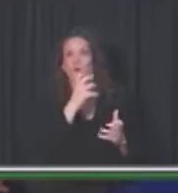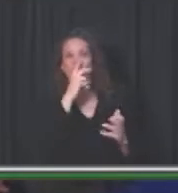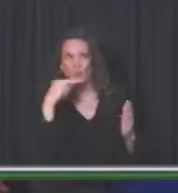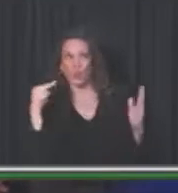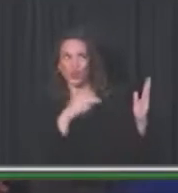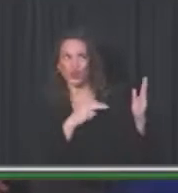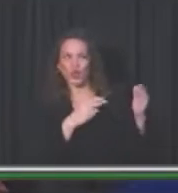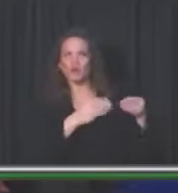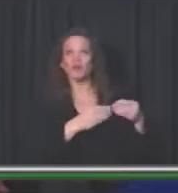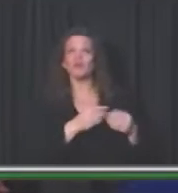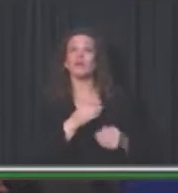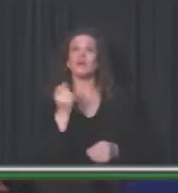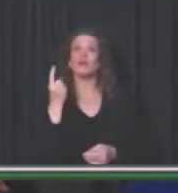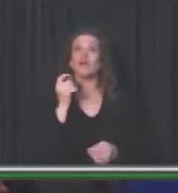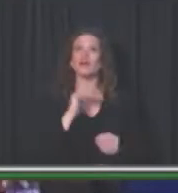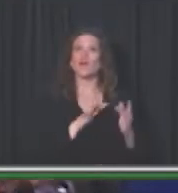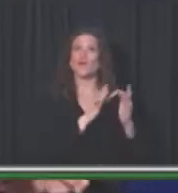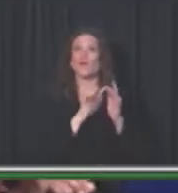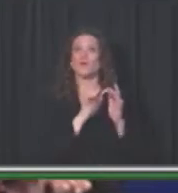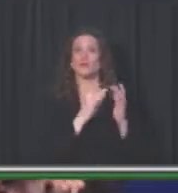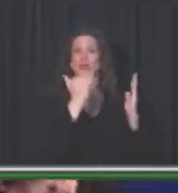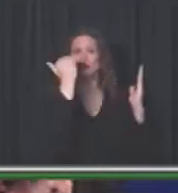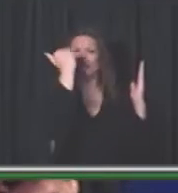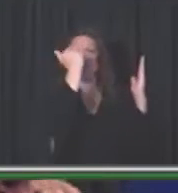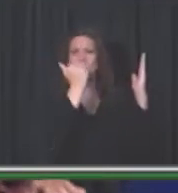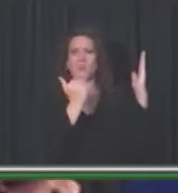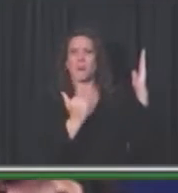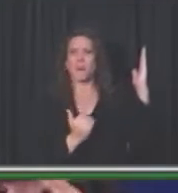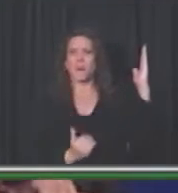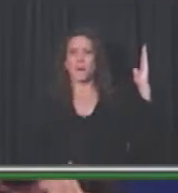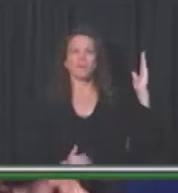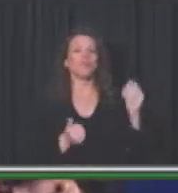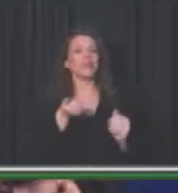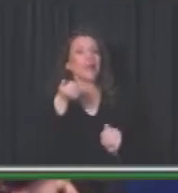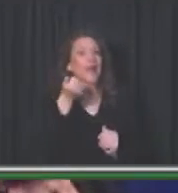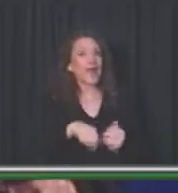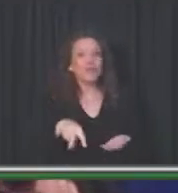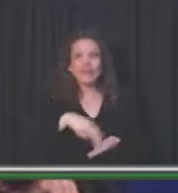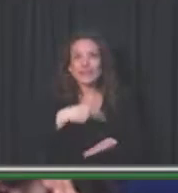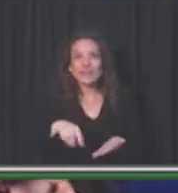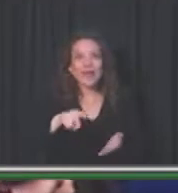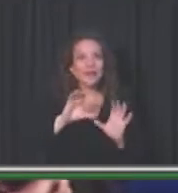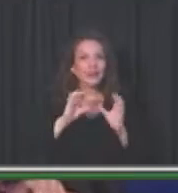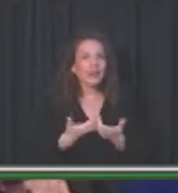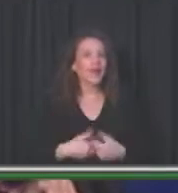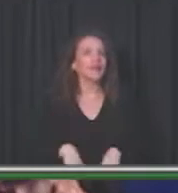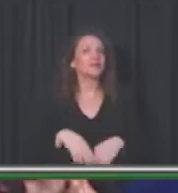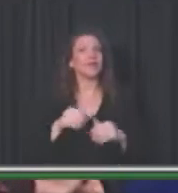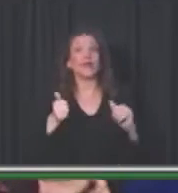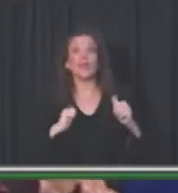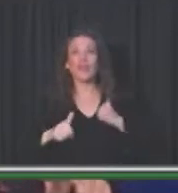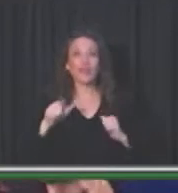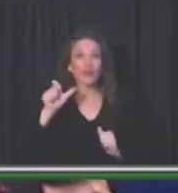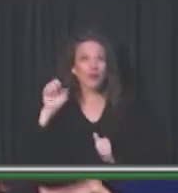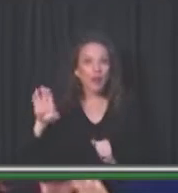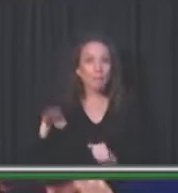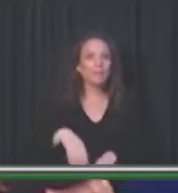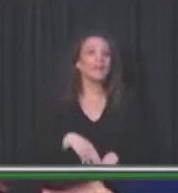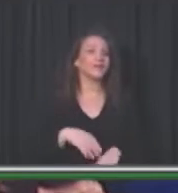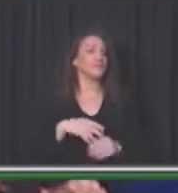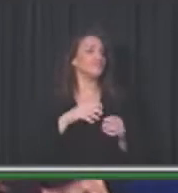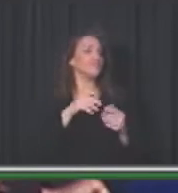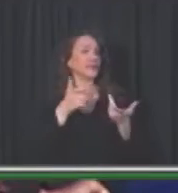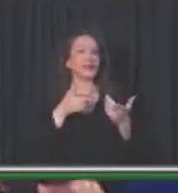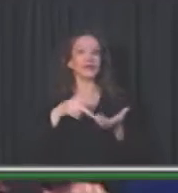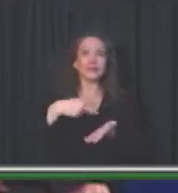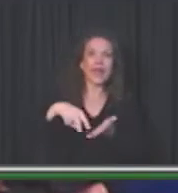it tells you where every dance class, where every theater club, where every soccer club is, how much it costs,